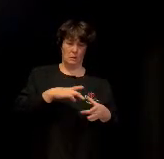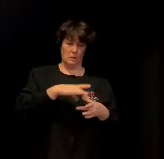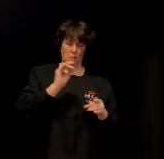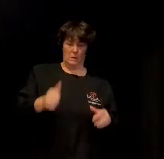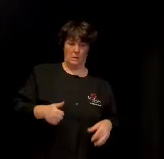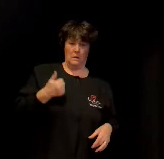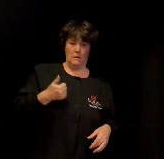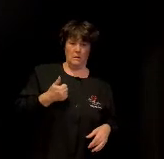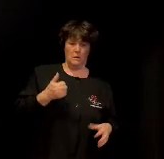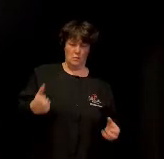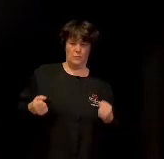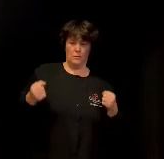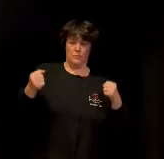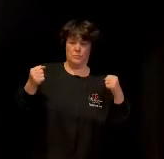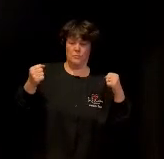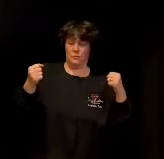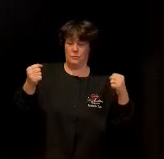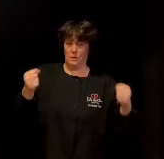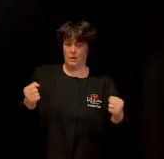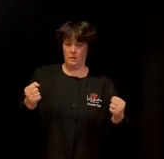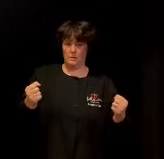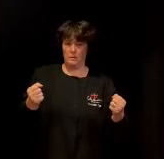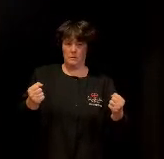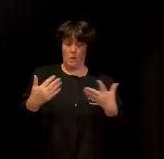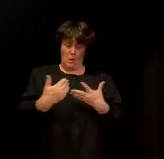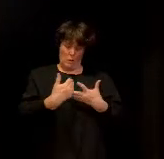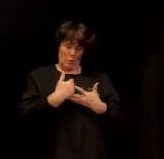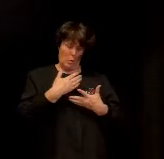You're strengthened with might through your inner man.